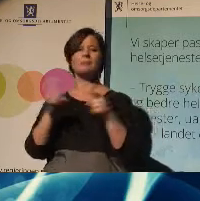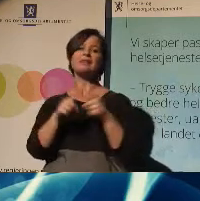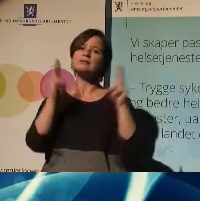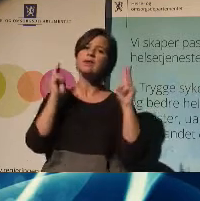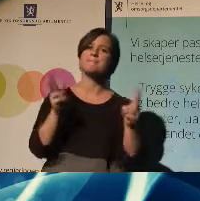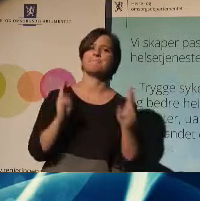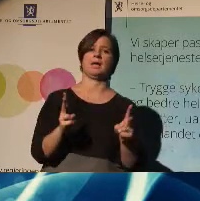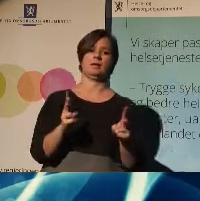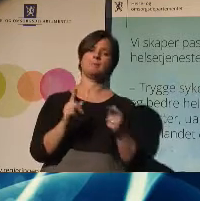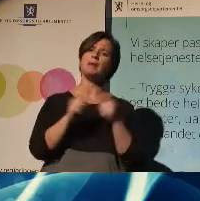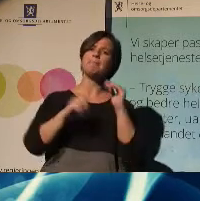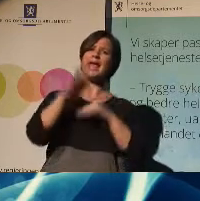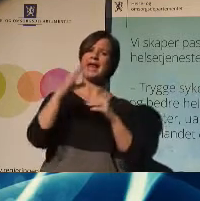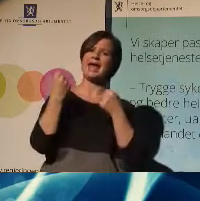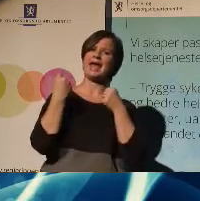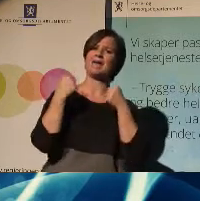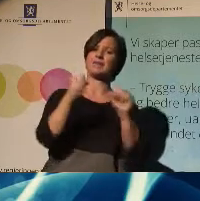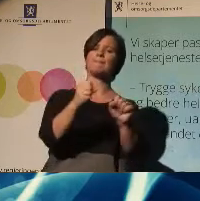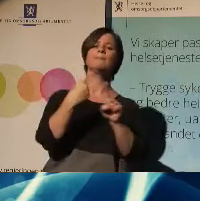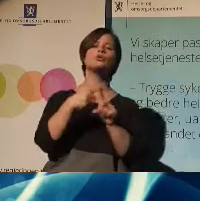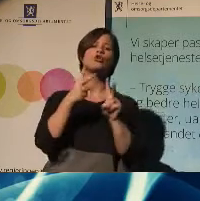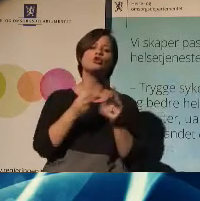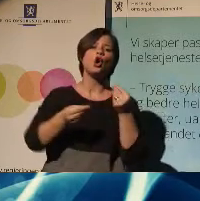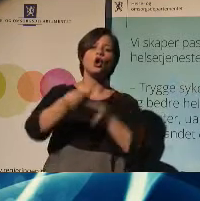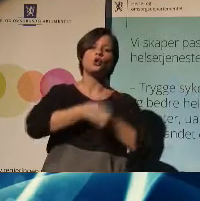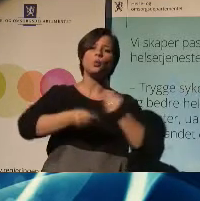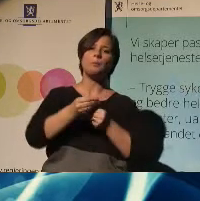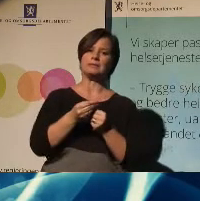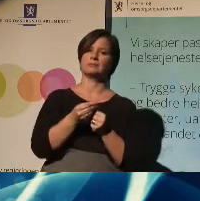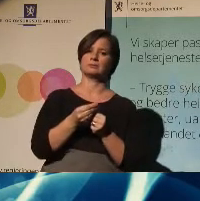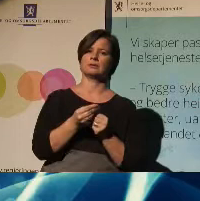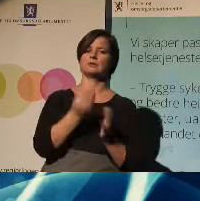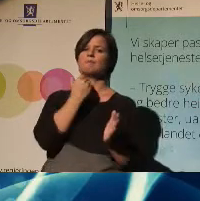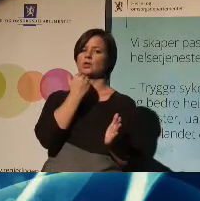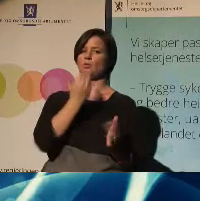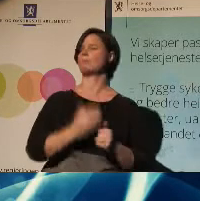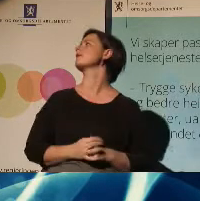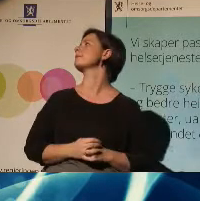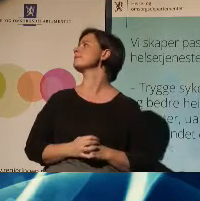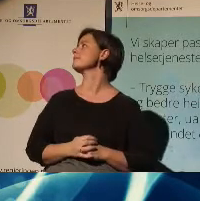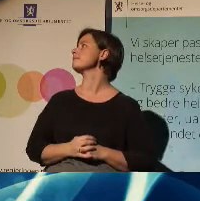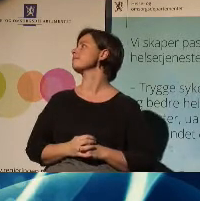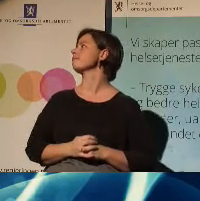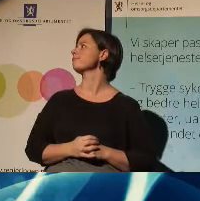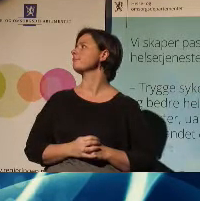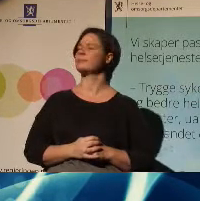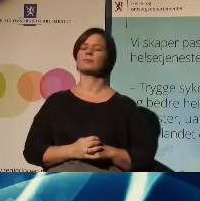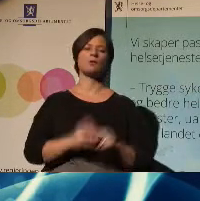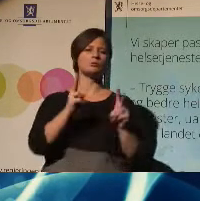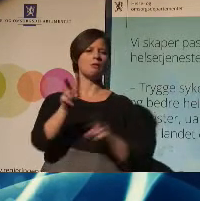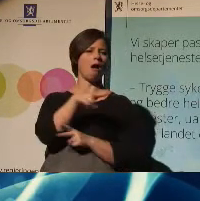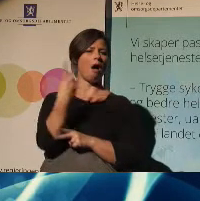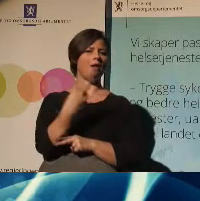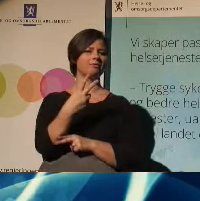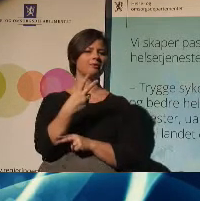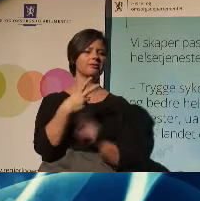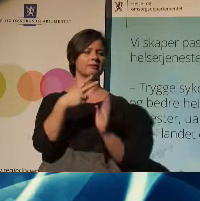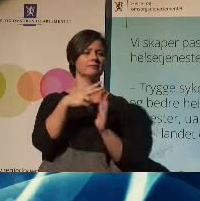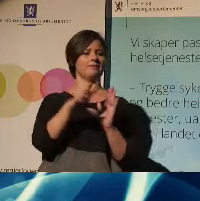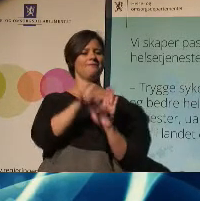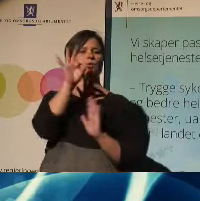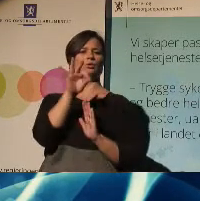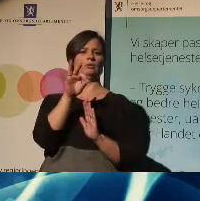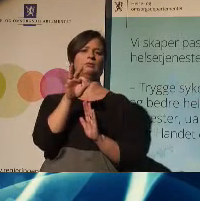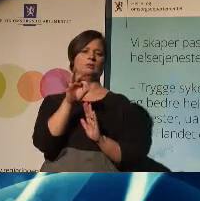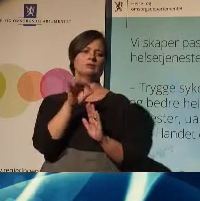efficient, and it was much more economically effective. And another final example that I wanted to share about empowering